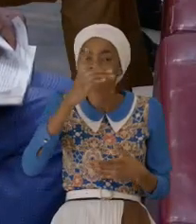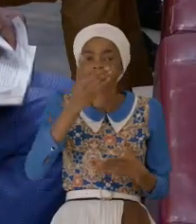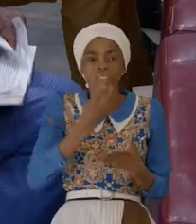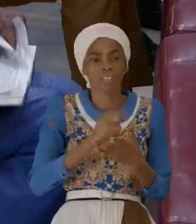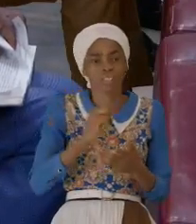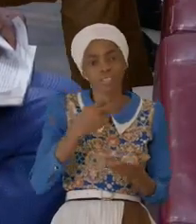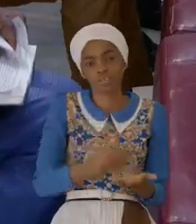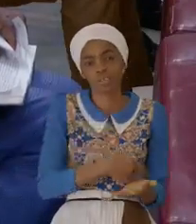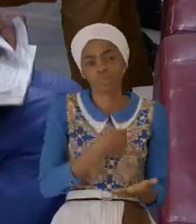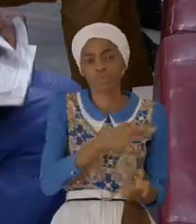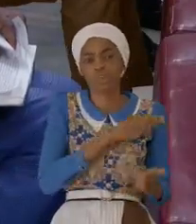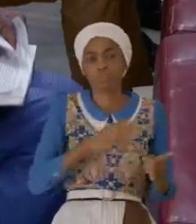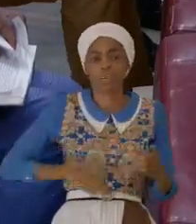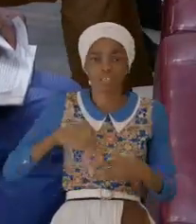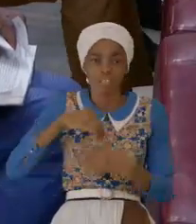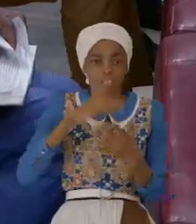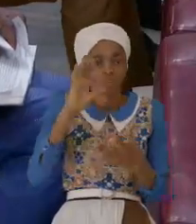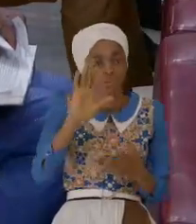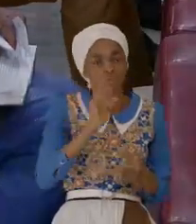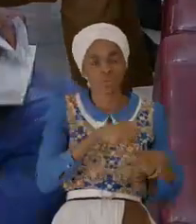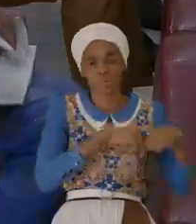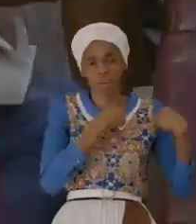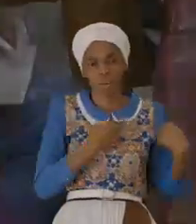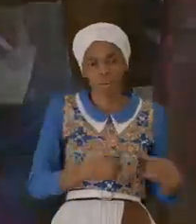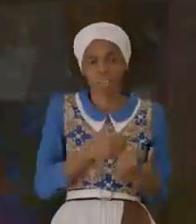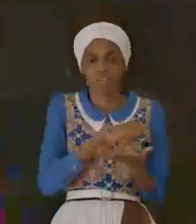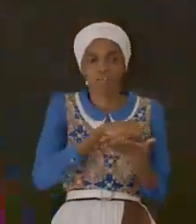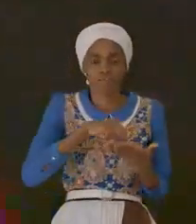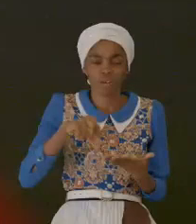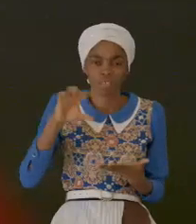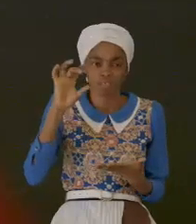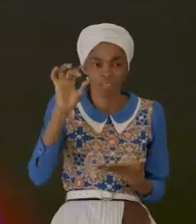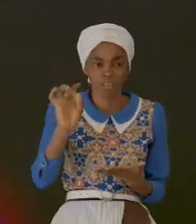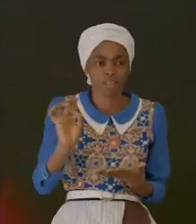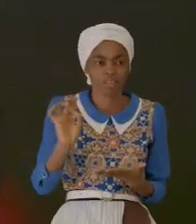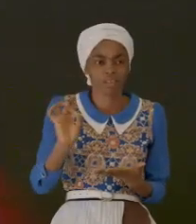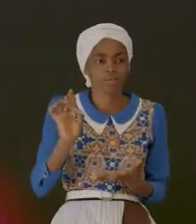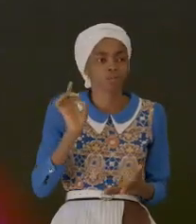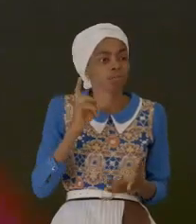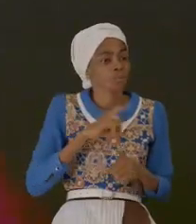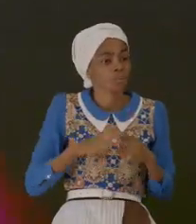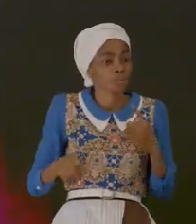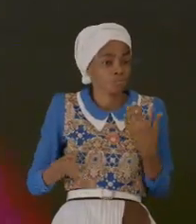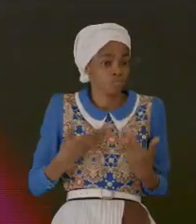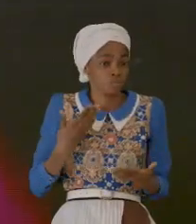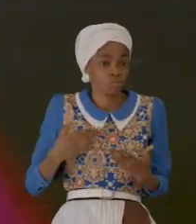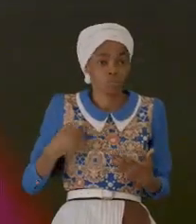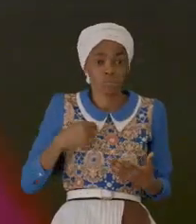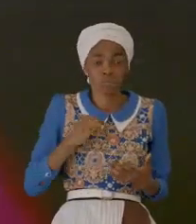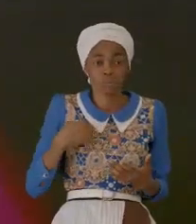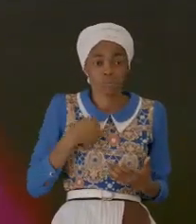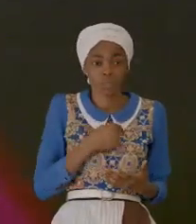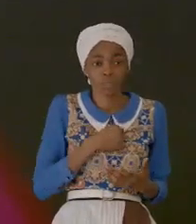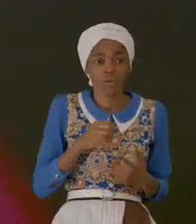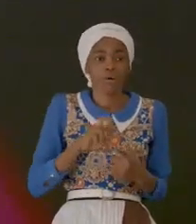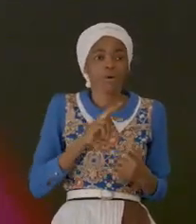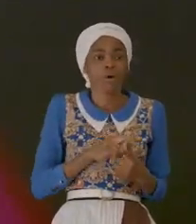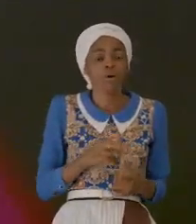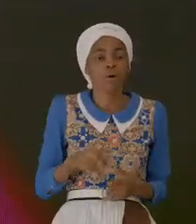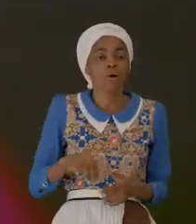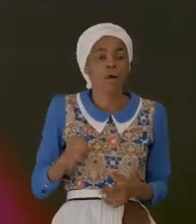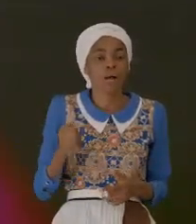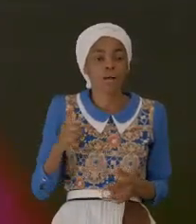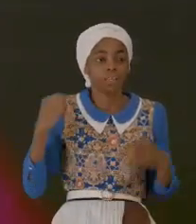at verse 8. In verse 8, but though we or an angel from heaven